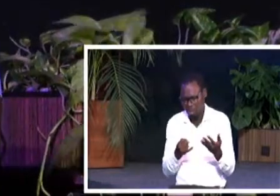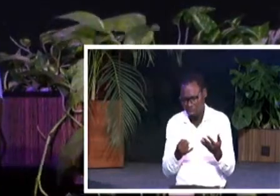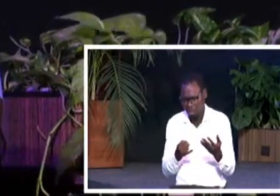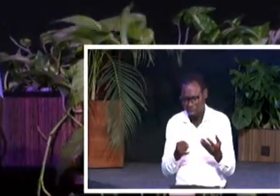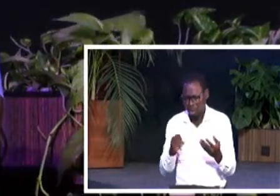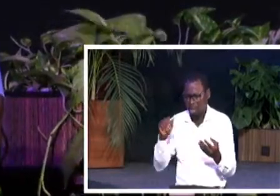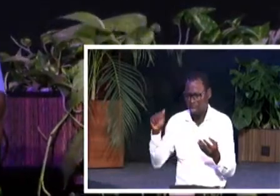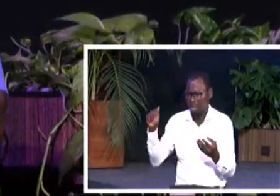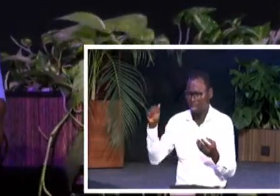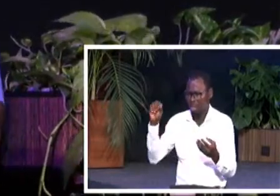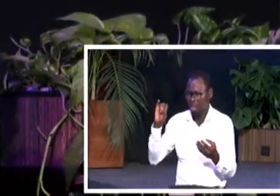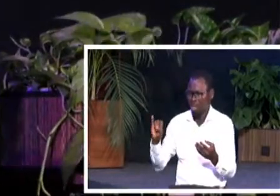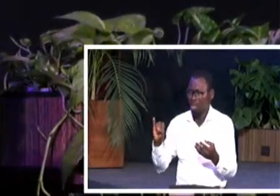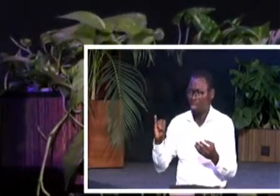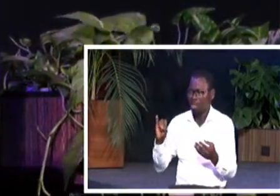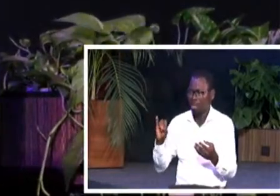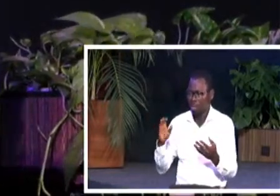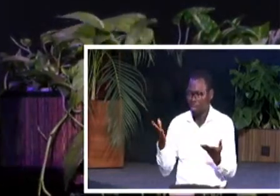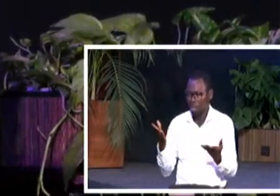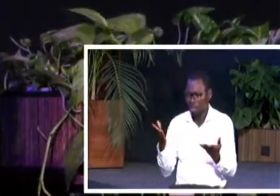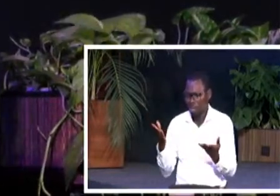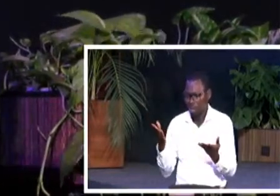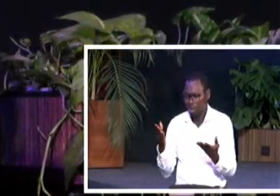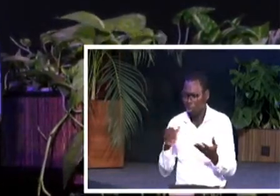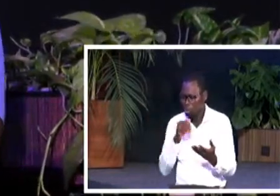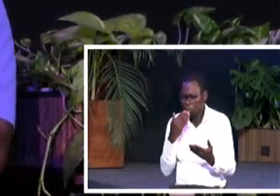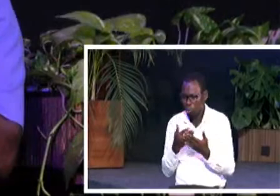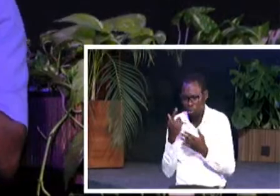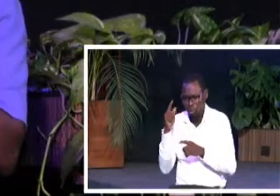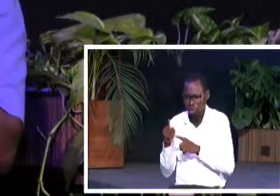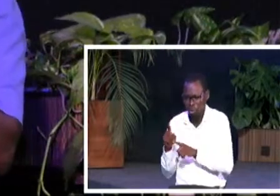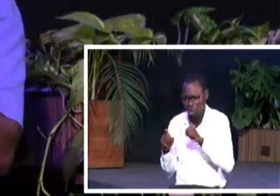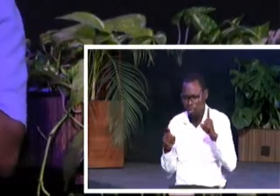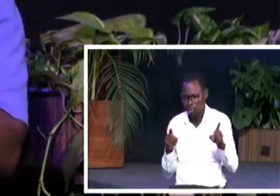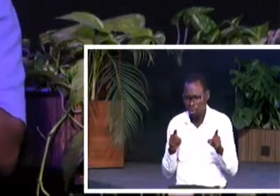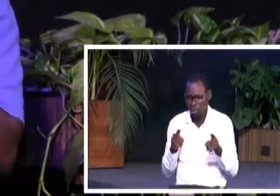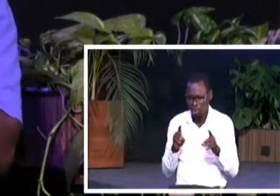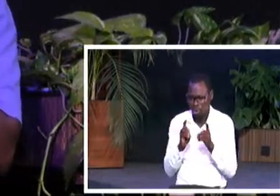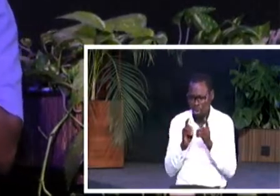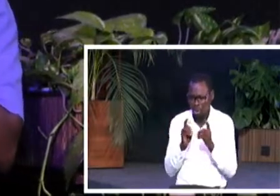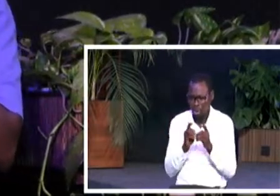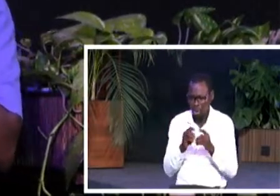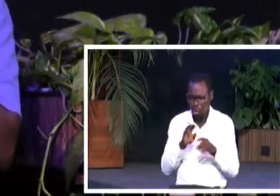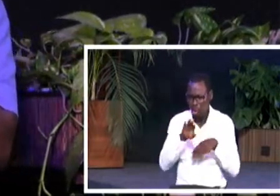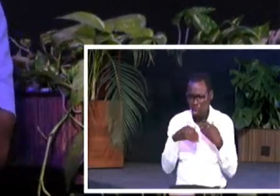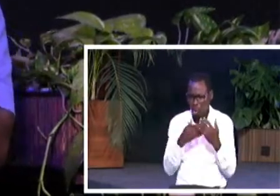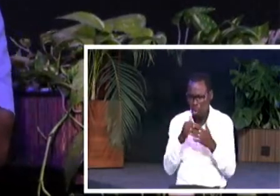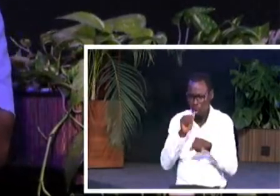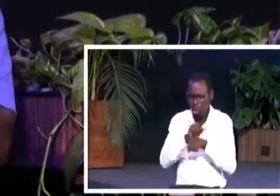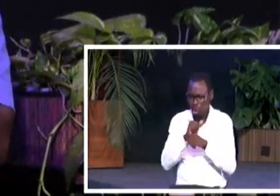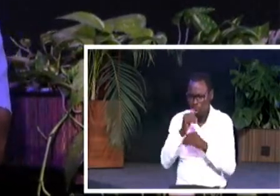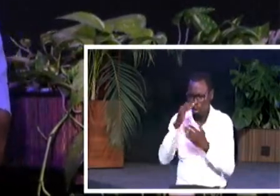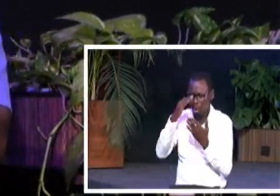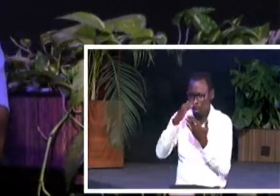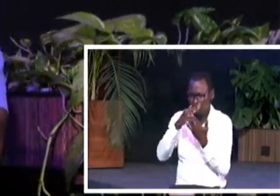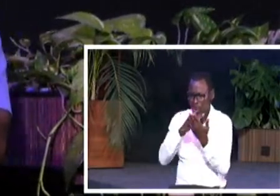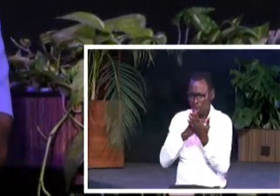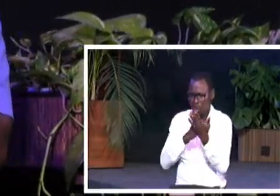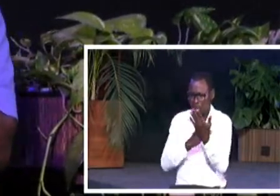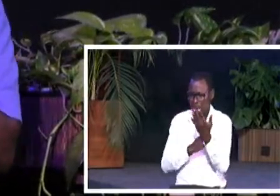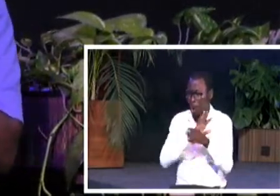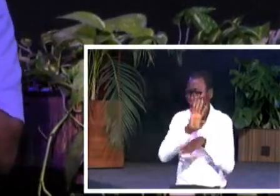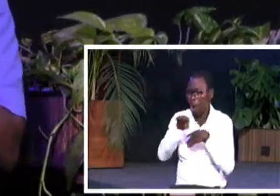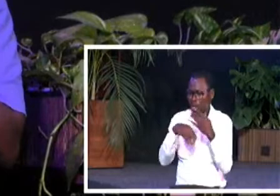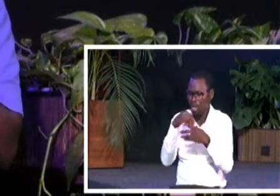AI is not coming for a job, but I have to go digital with it. Now all the jobs I've listed, these are Ghana-related